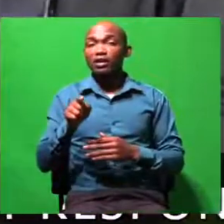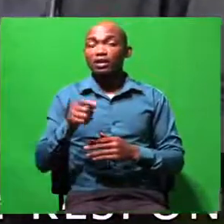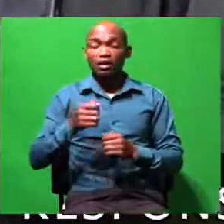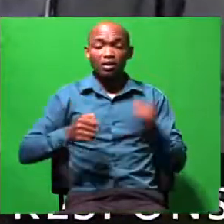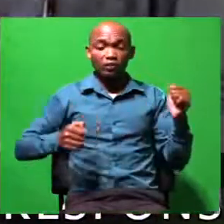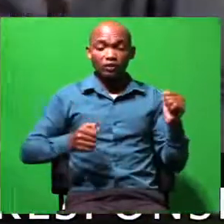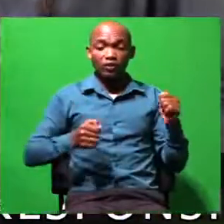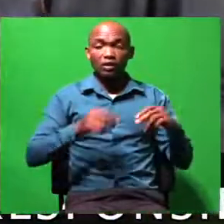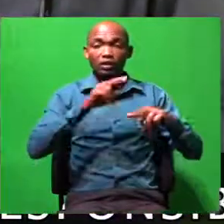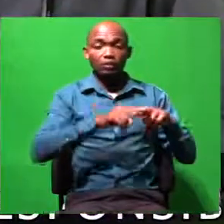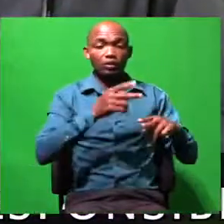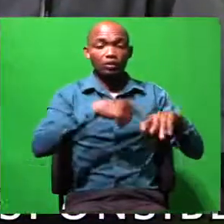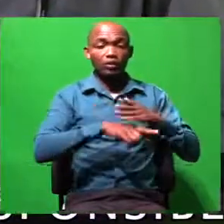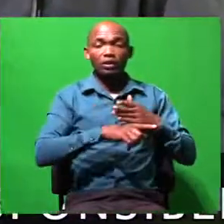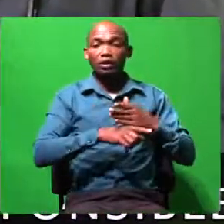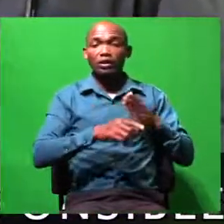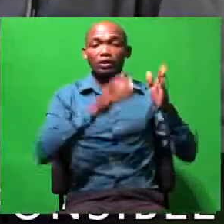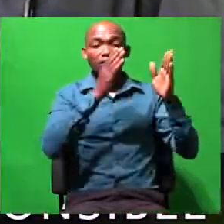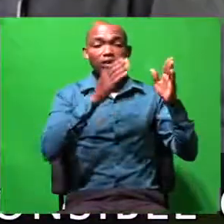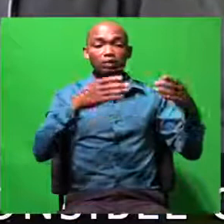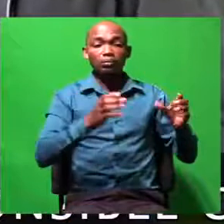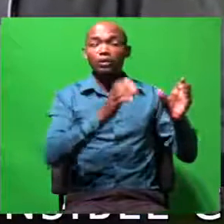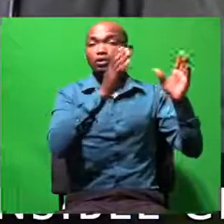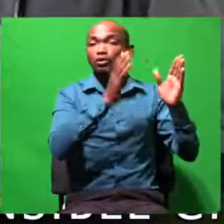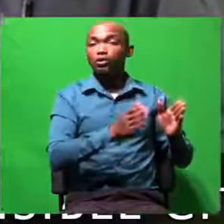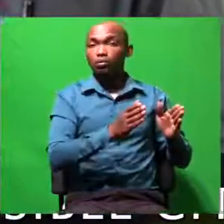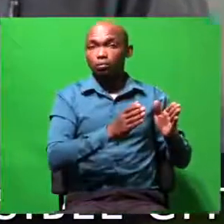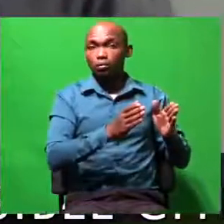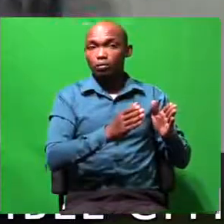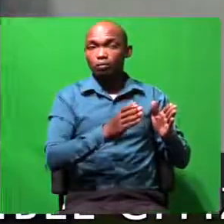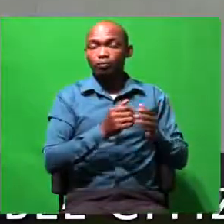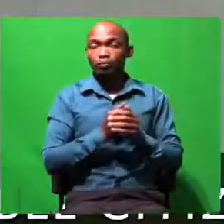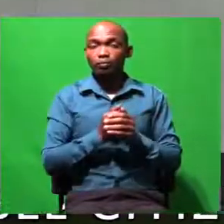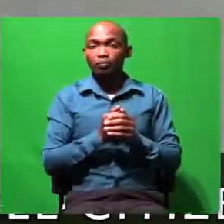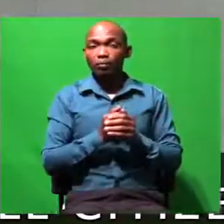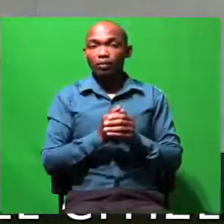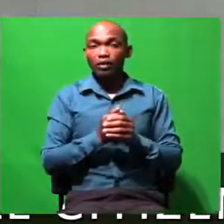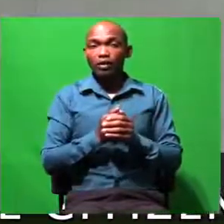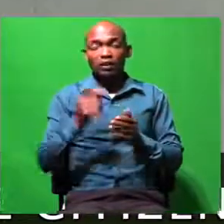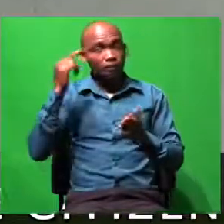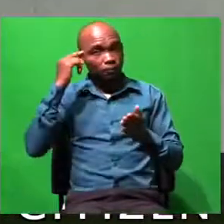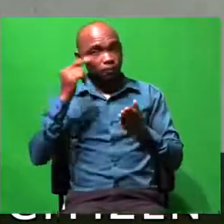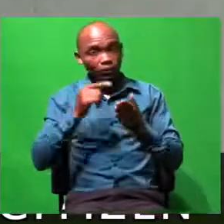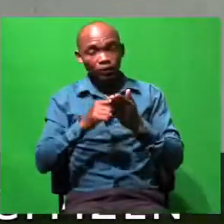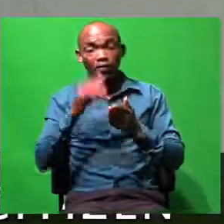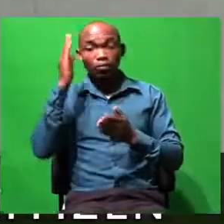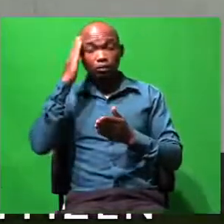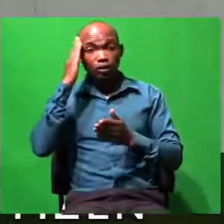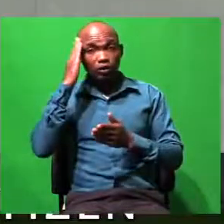are calling or putting in the special group like this. So, in many times we know